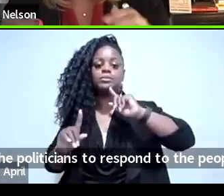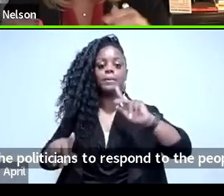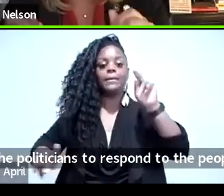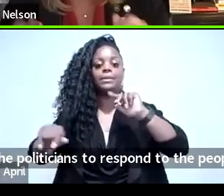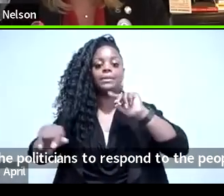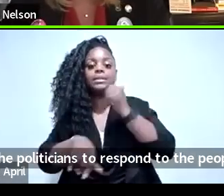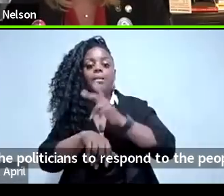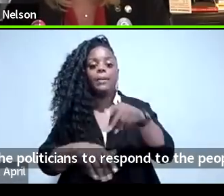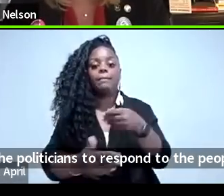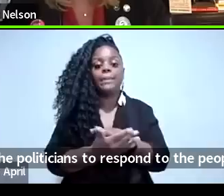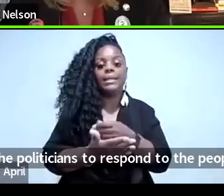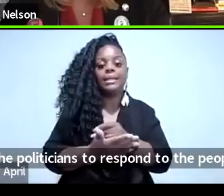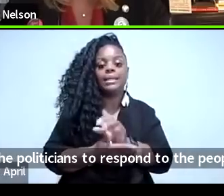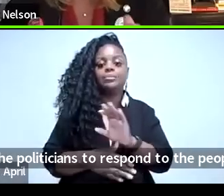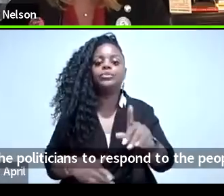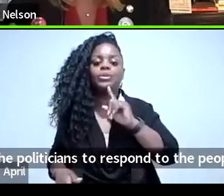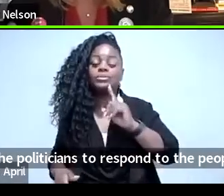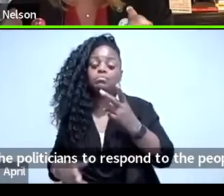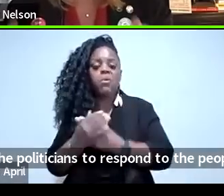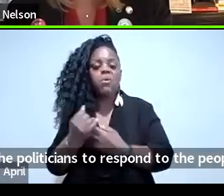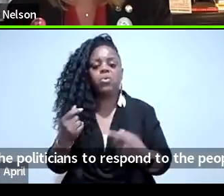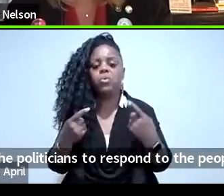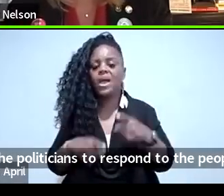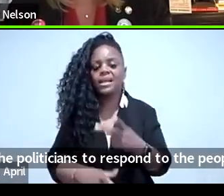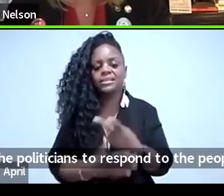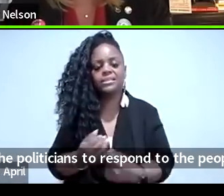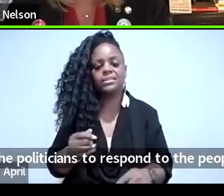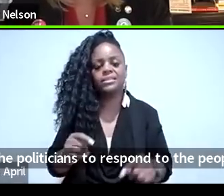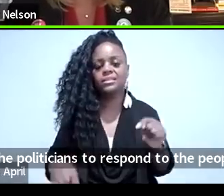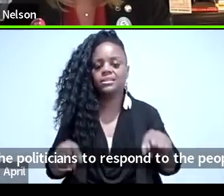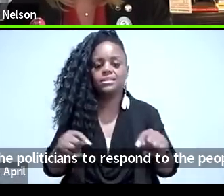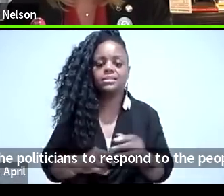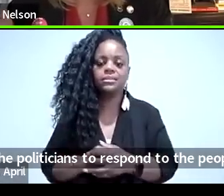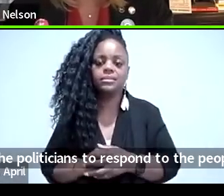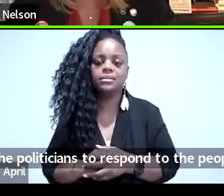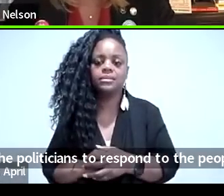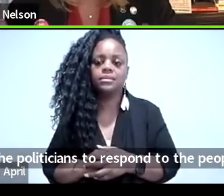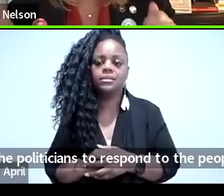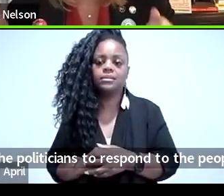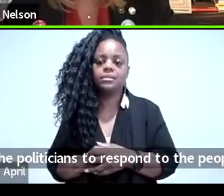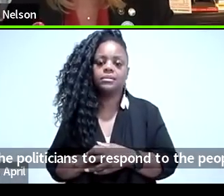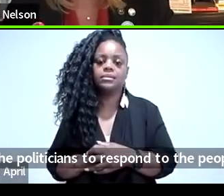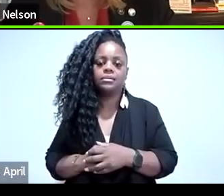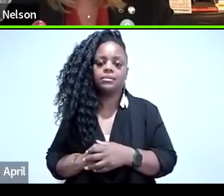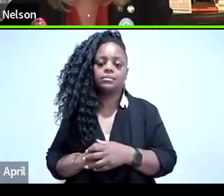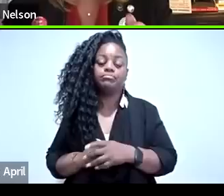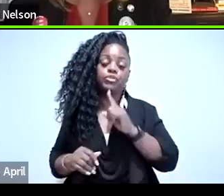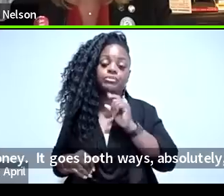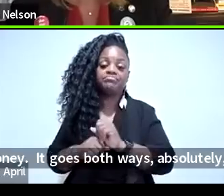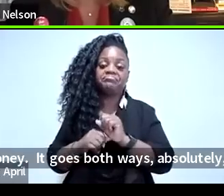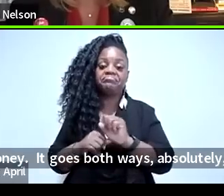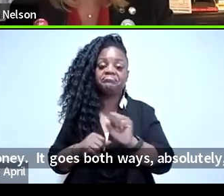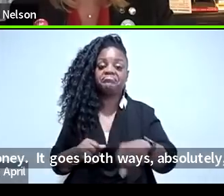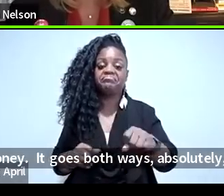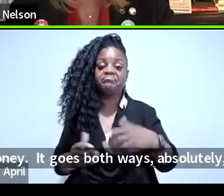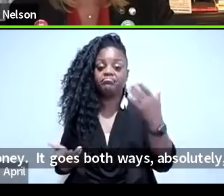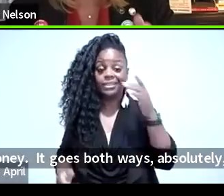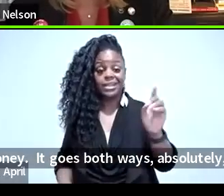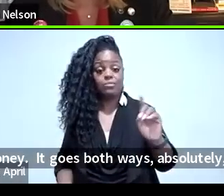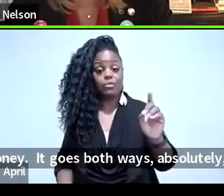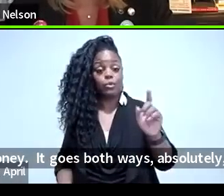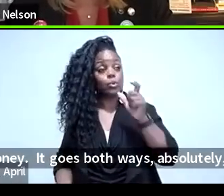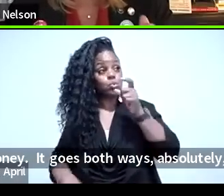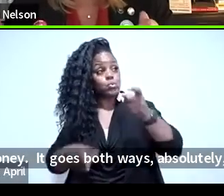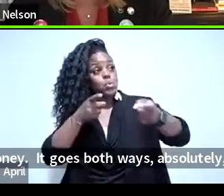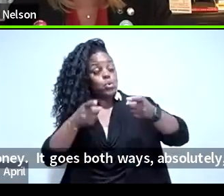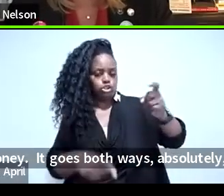say, absolutely, that Democrats who are in control should take risks that are not real risks because